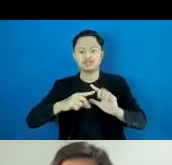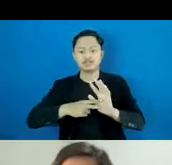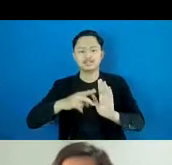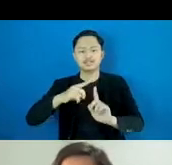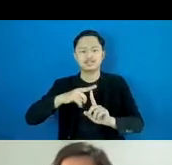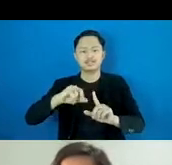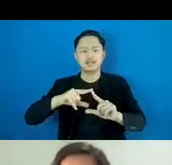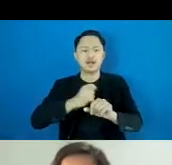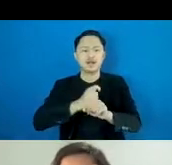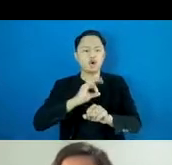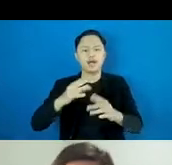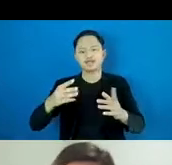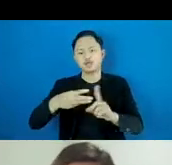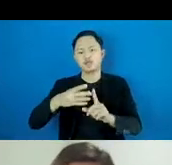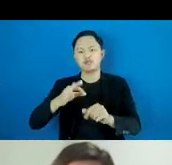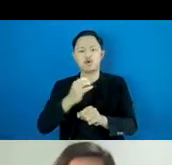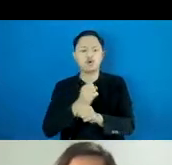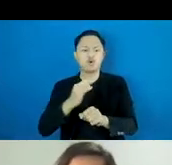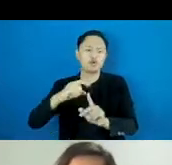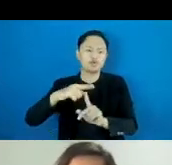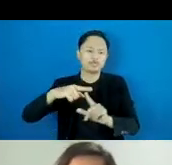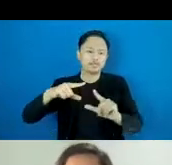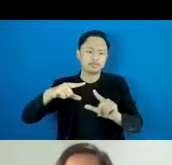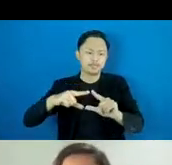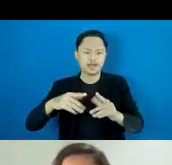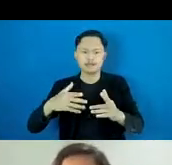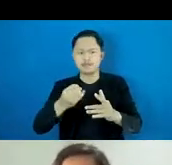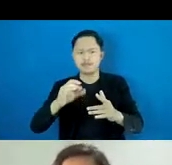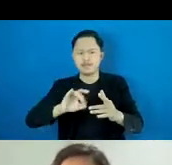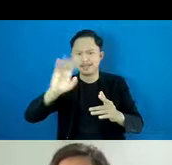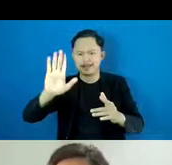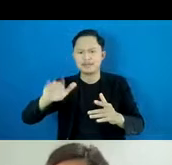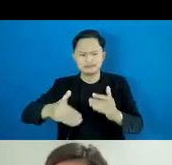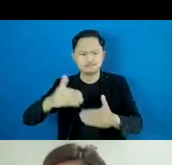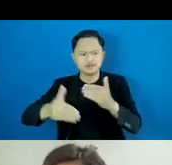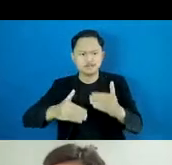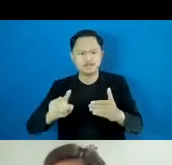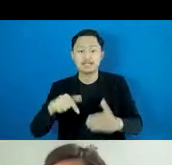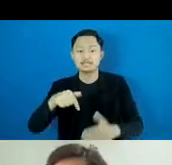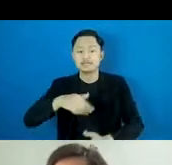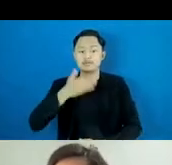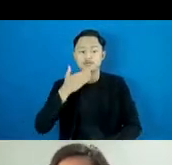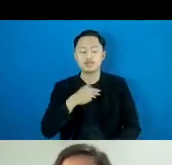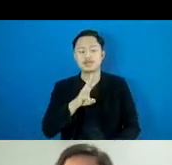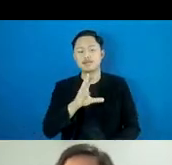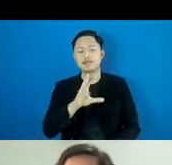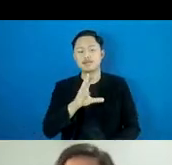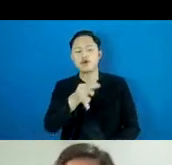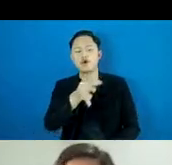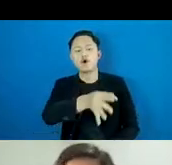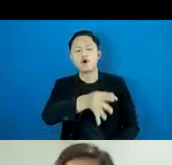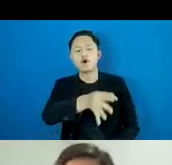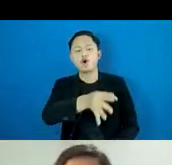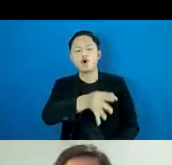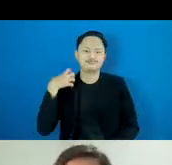hundreds of e-buses and many more to come. And we already have 30 Latin American cities that started this